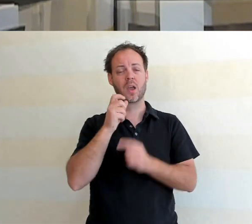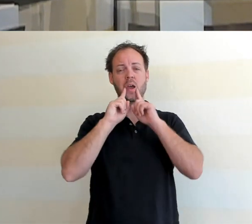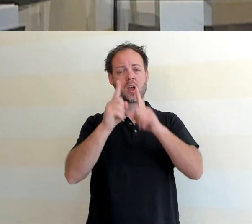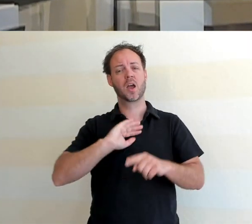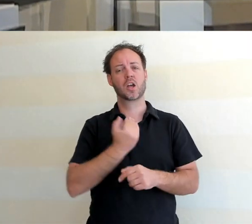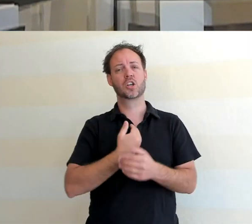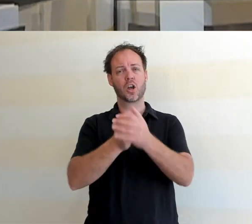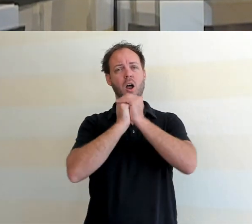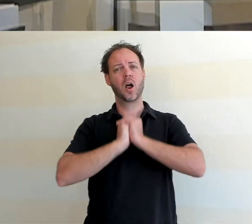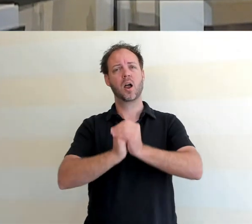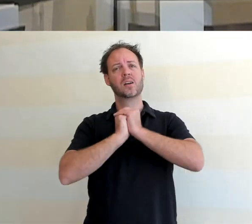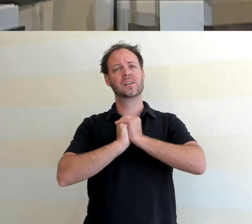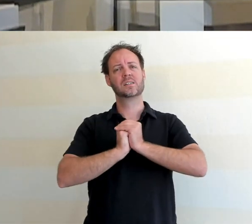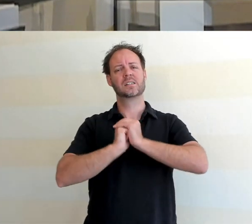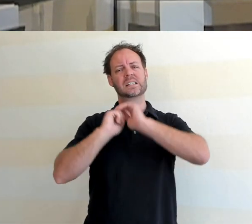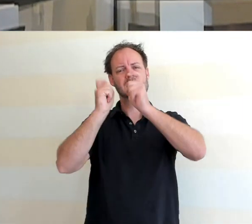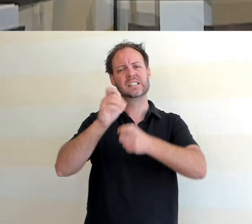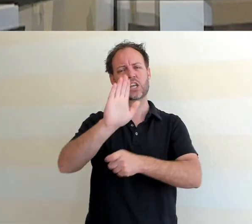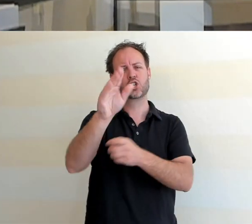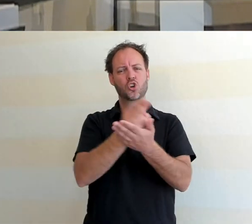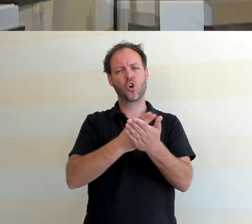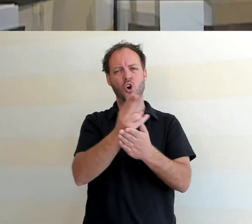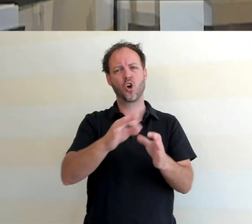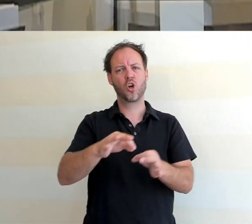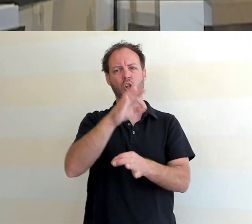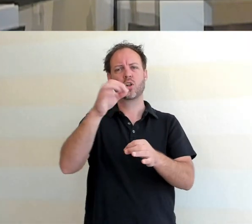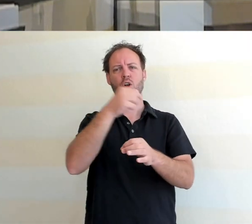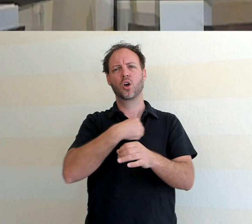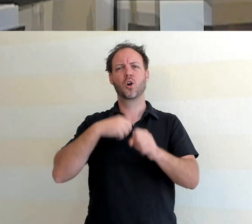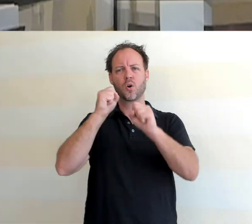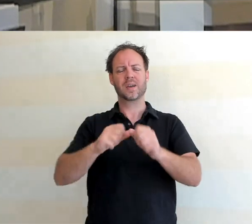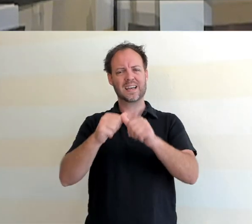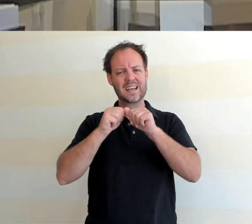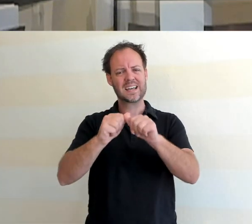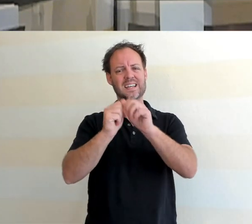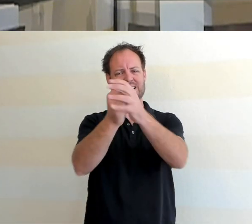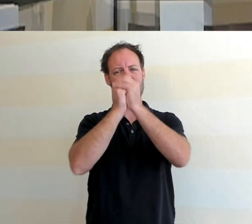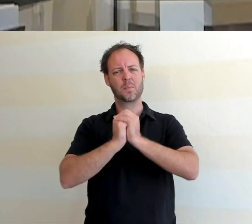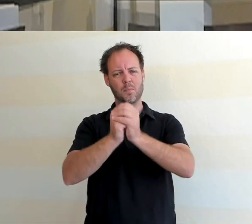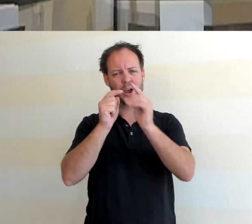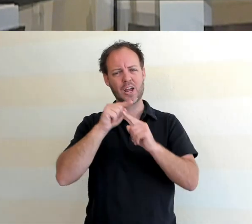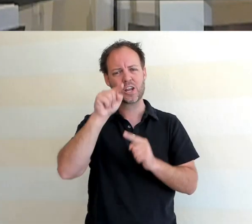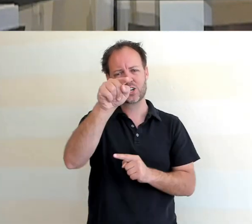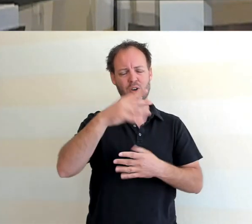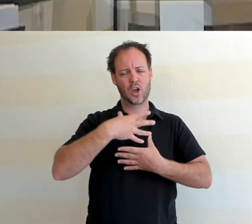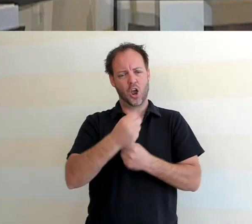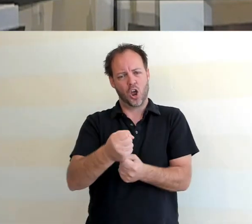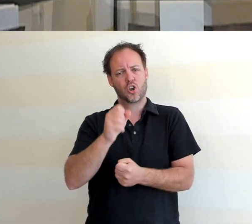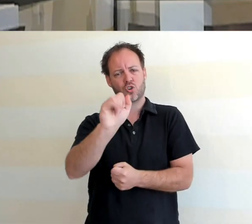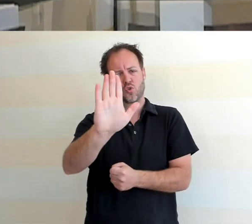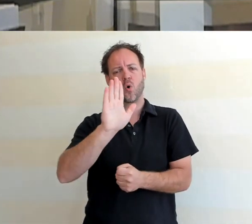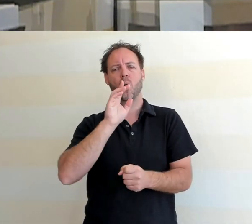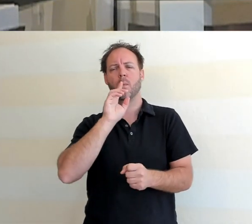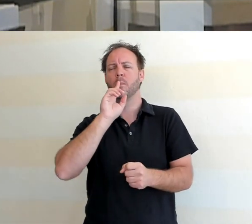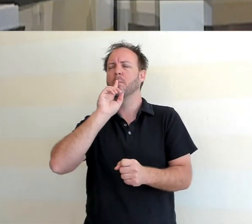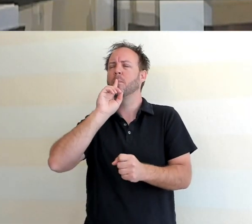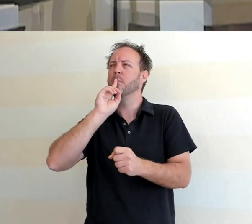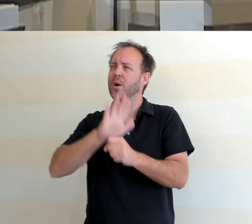prayers. Send your Holy Spirit so that we can consistently pray to you and trust your promises each